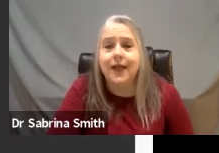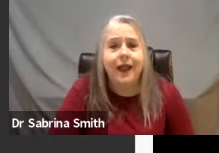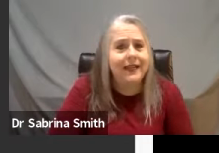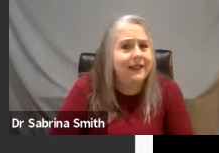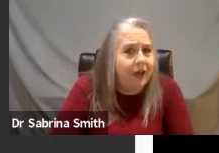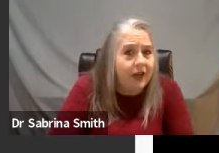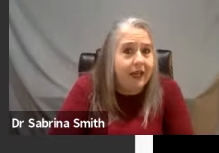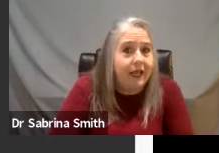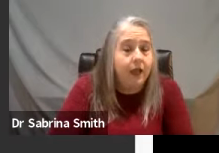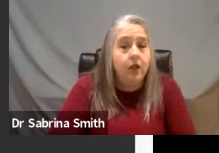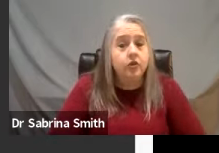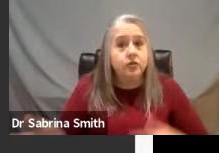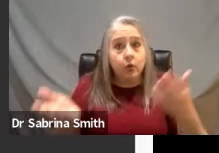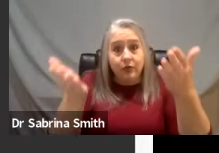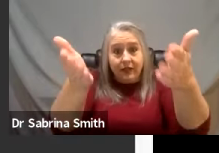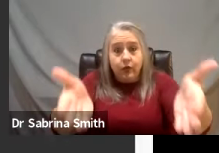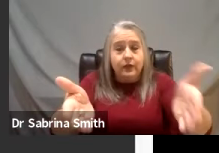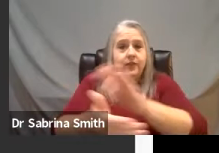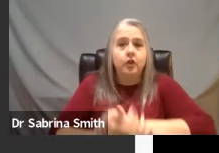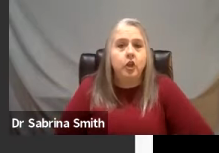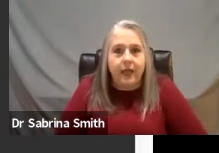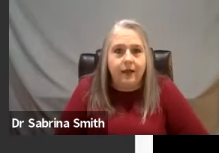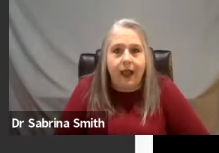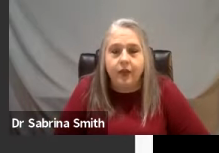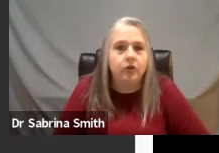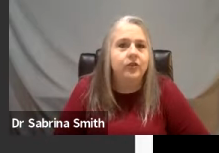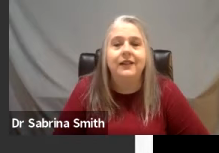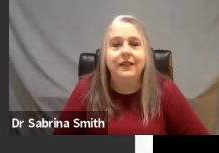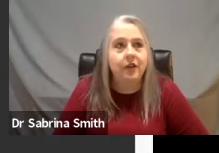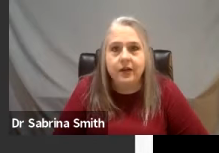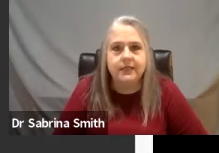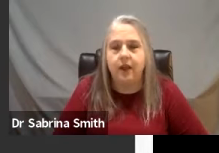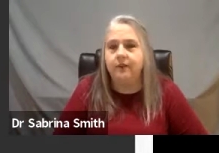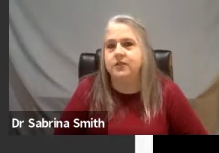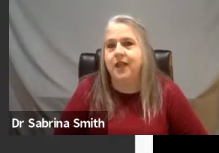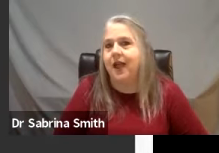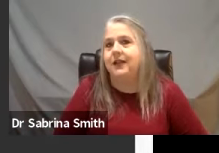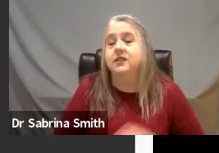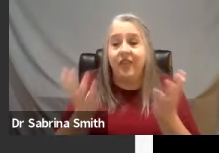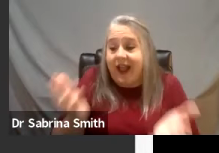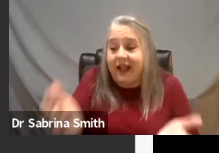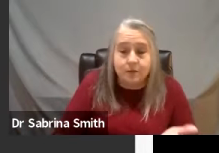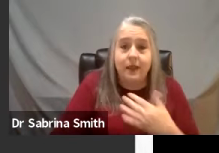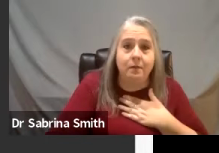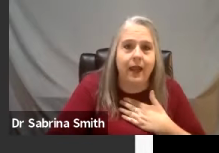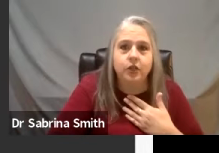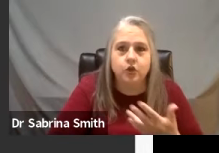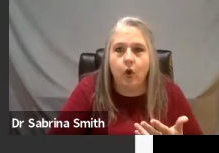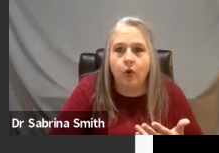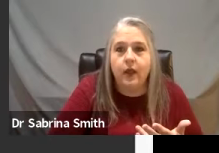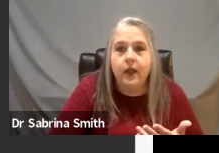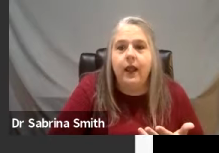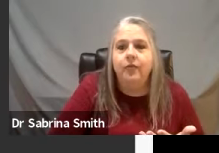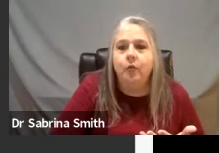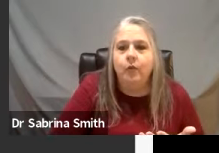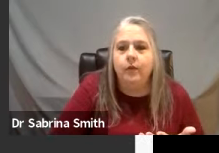production, sign clarity. So literally they're looking at the clearness of your signs. That's in my